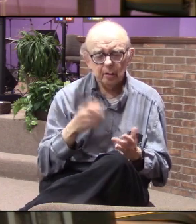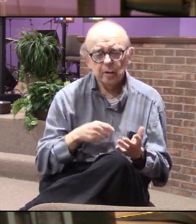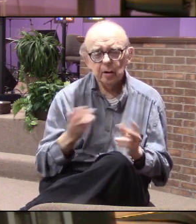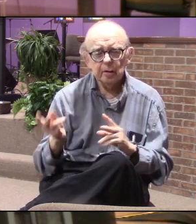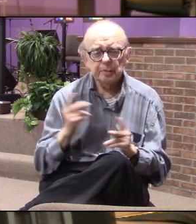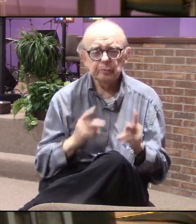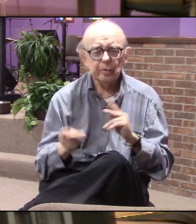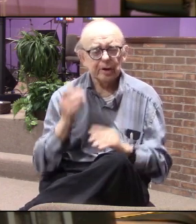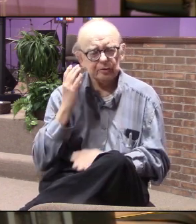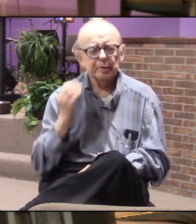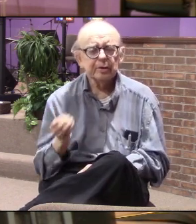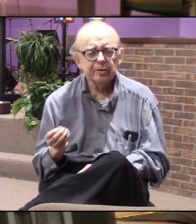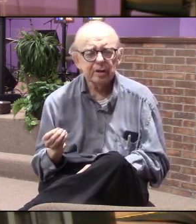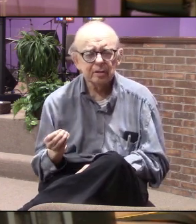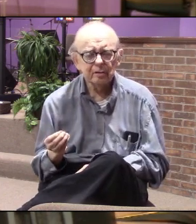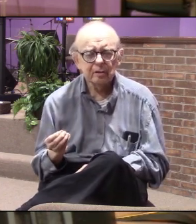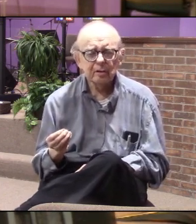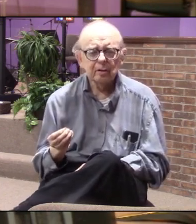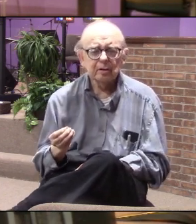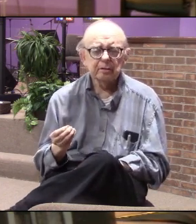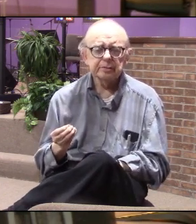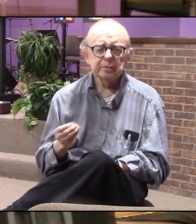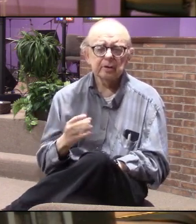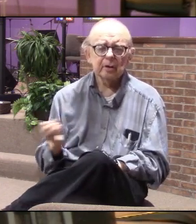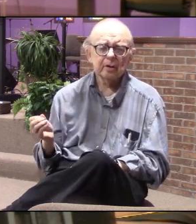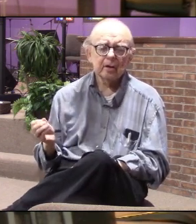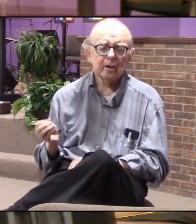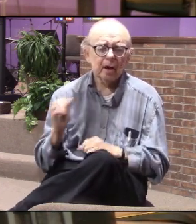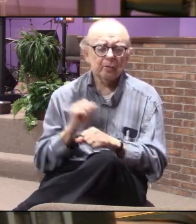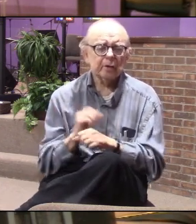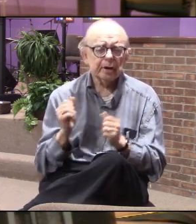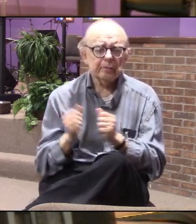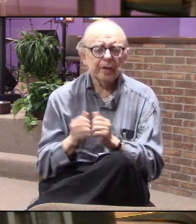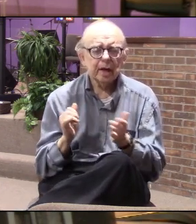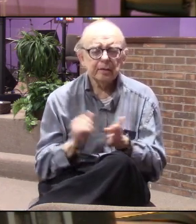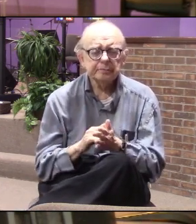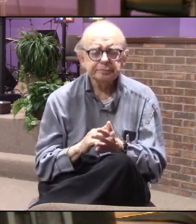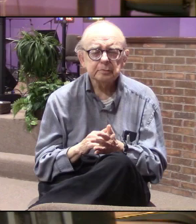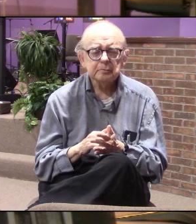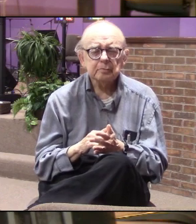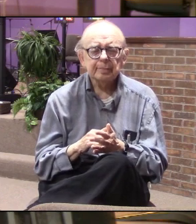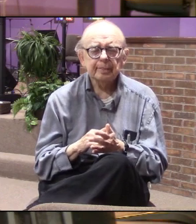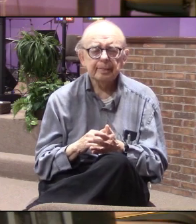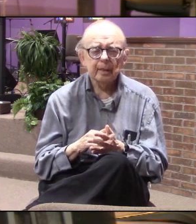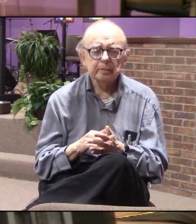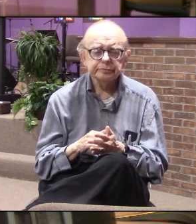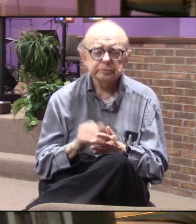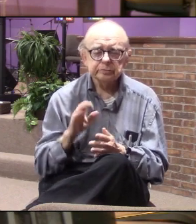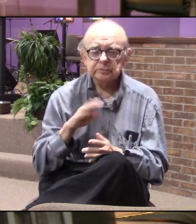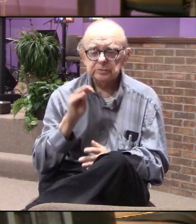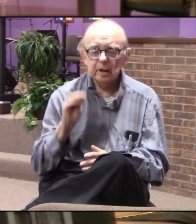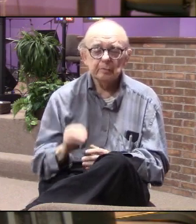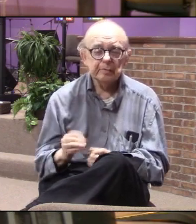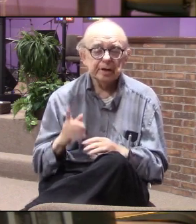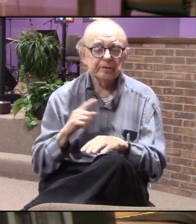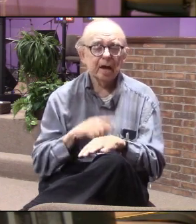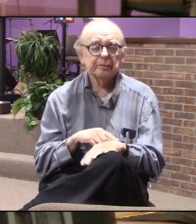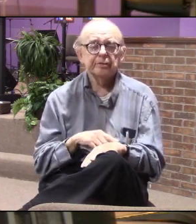people are going through and dealing with. And so on Monday, a lot of